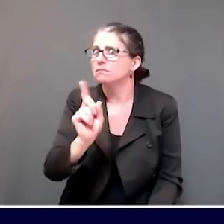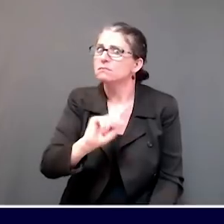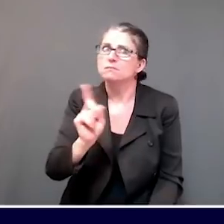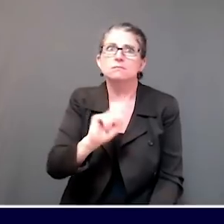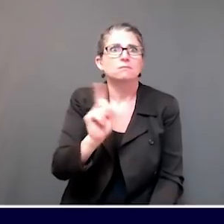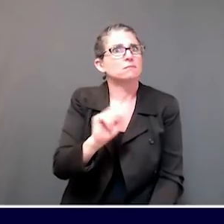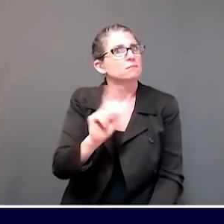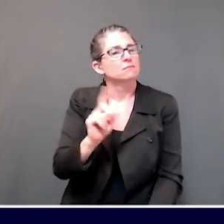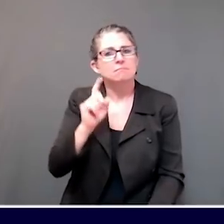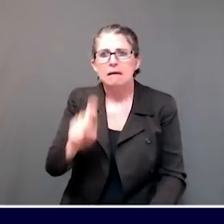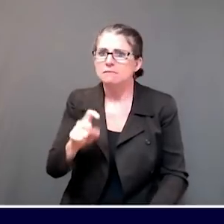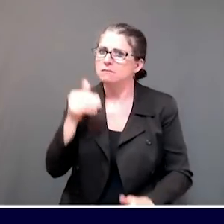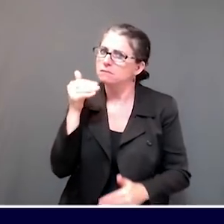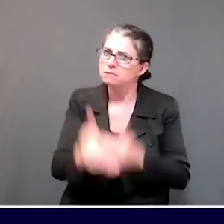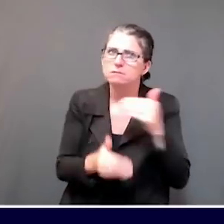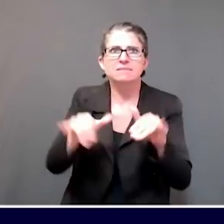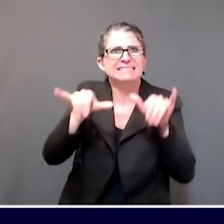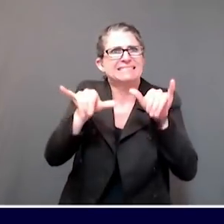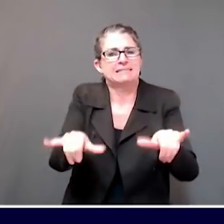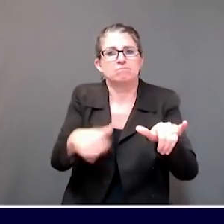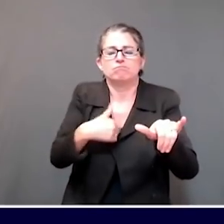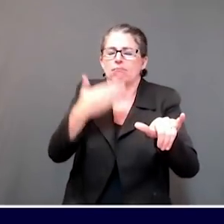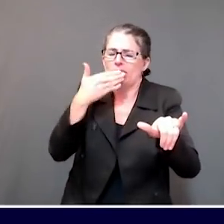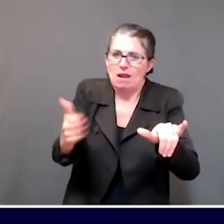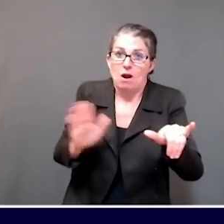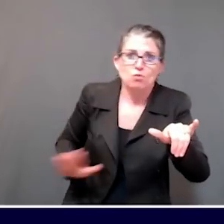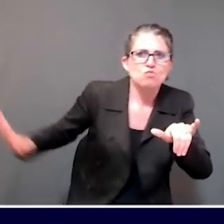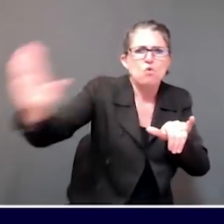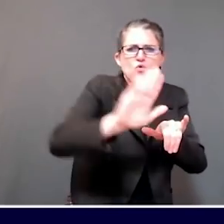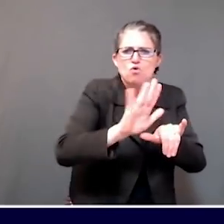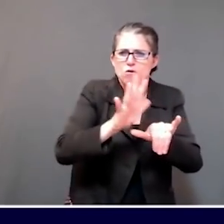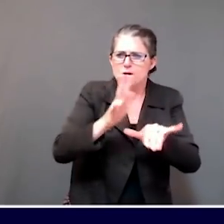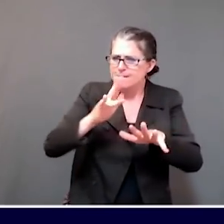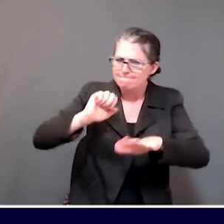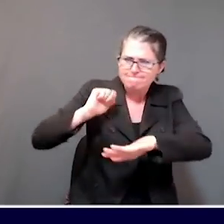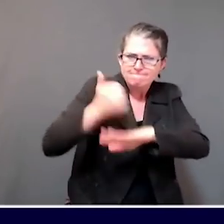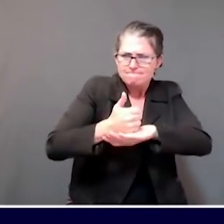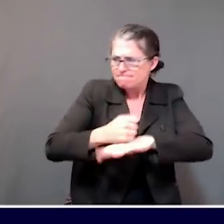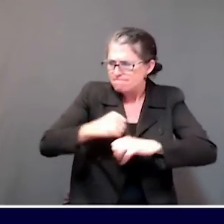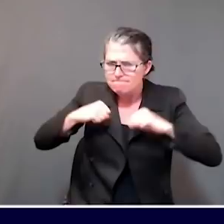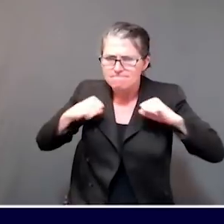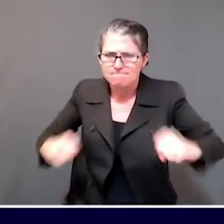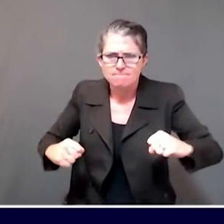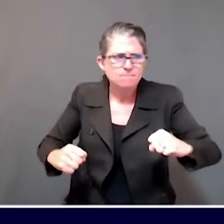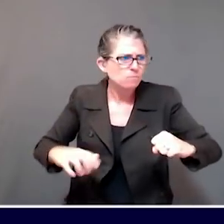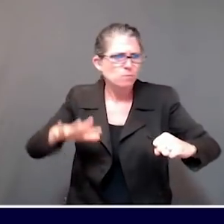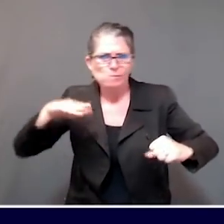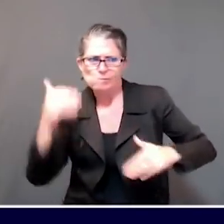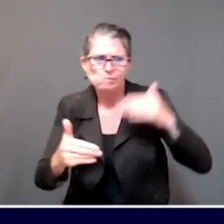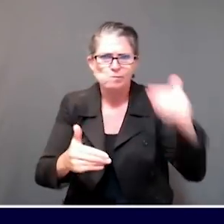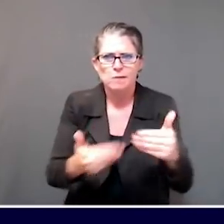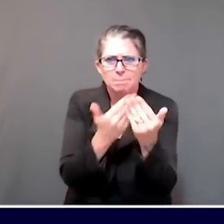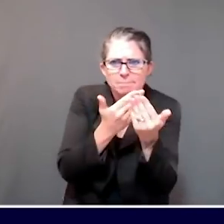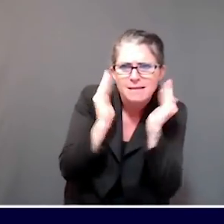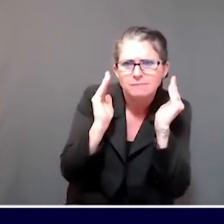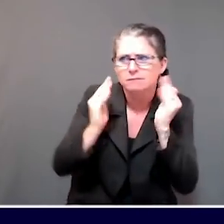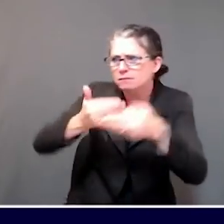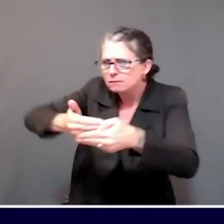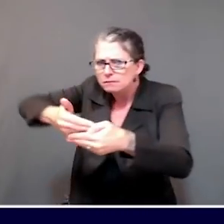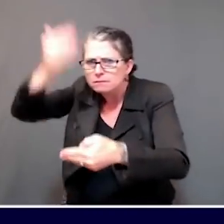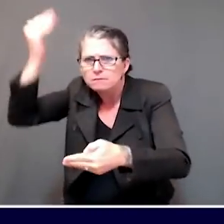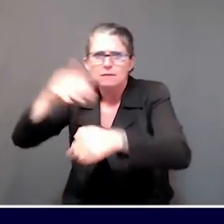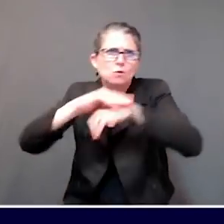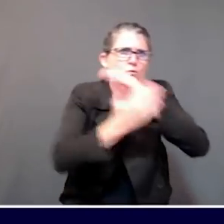but we can't let up right now. We have to continue to stay 6 feet apart, continue to wear face masks,